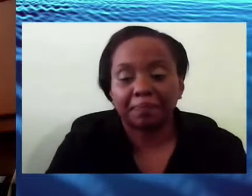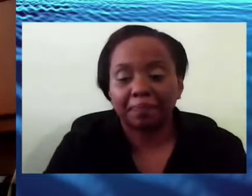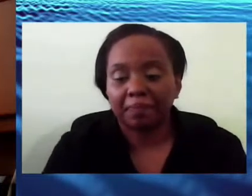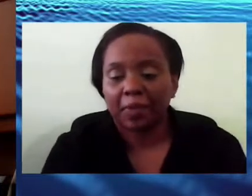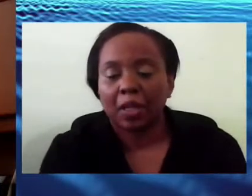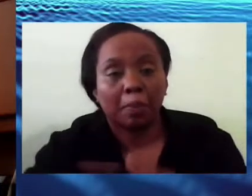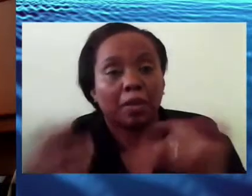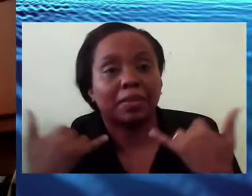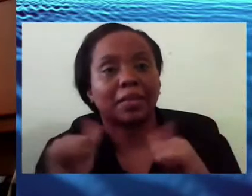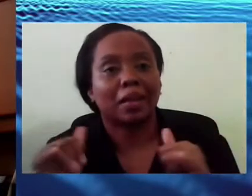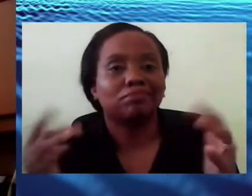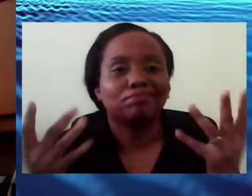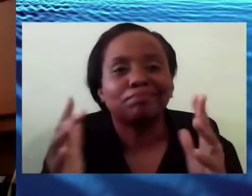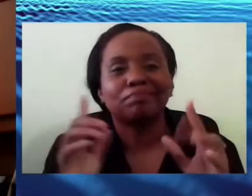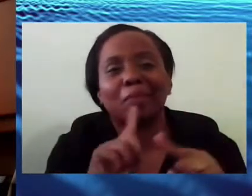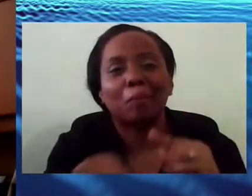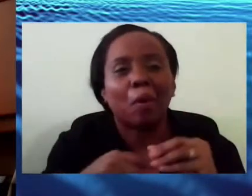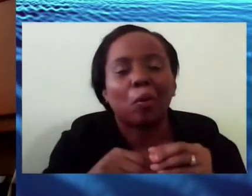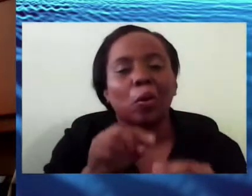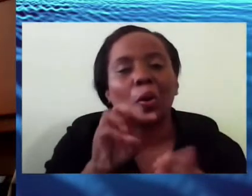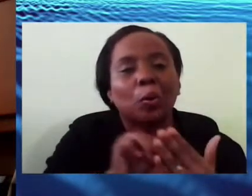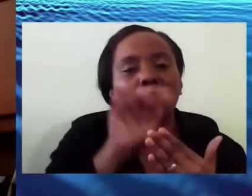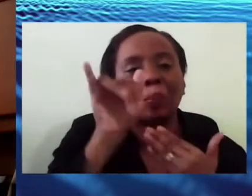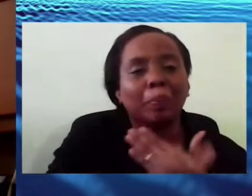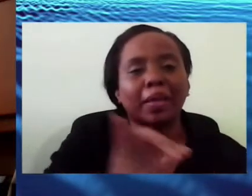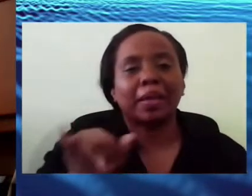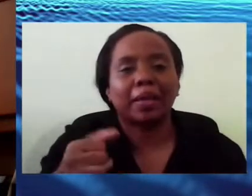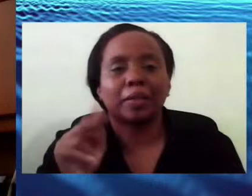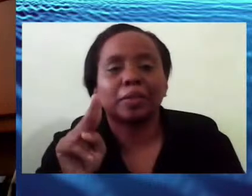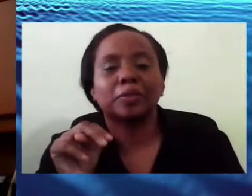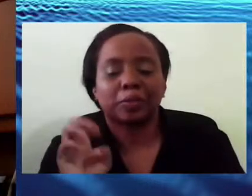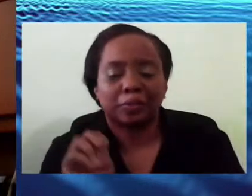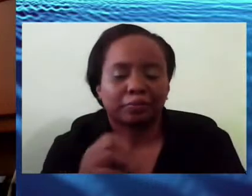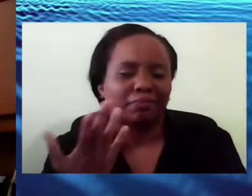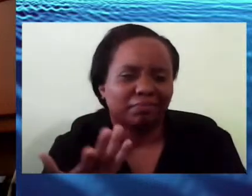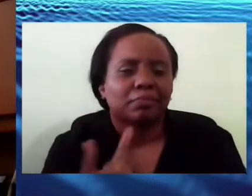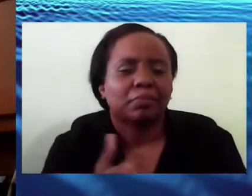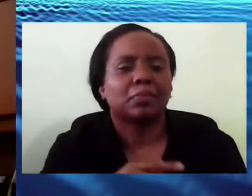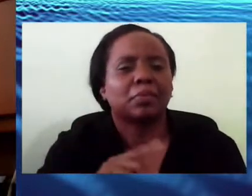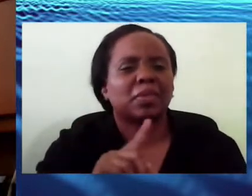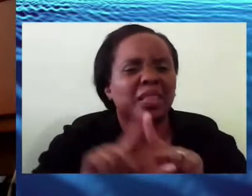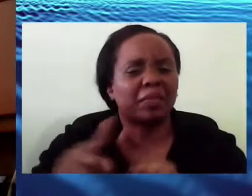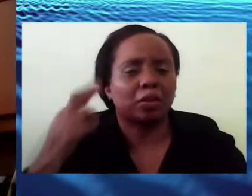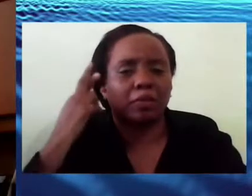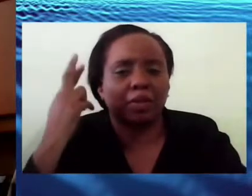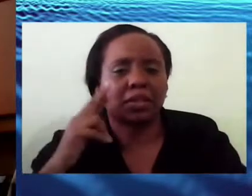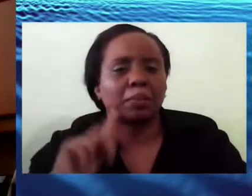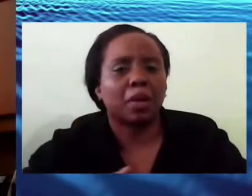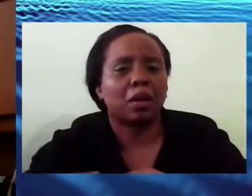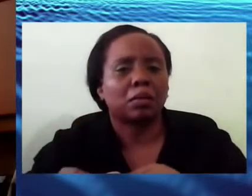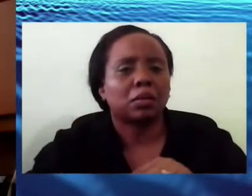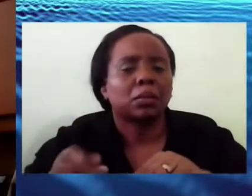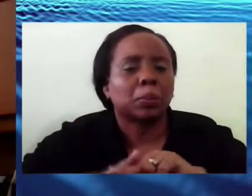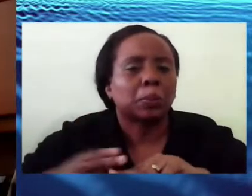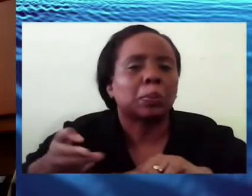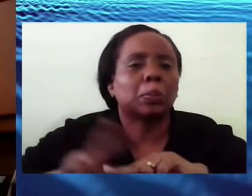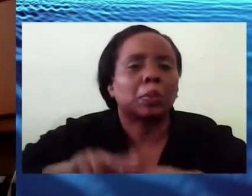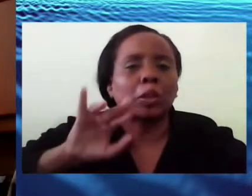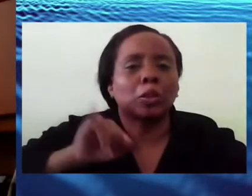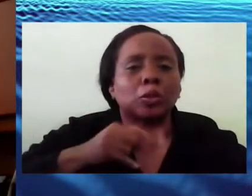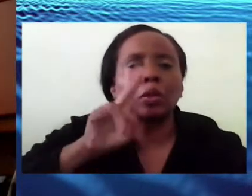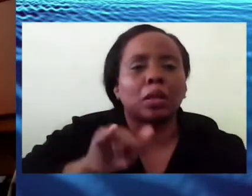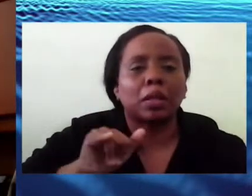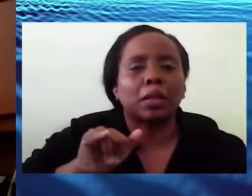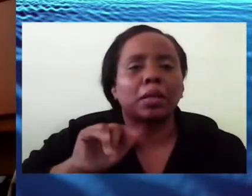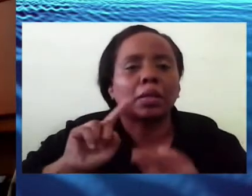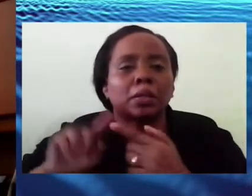remaining around the May-June period for the factors, for the reasons that I have just outlined, but then you see a moderate picking up in July, August through